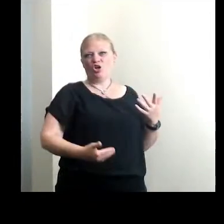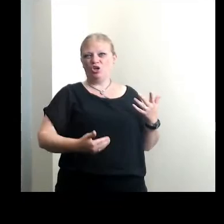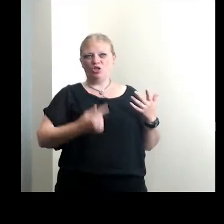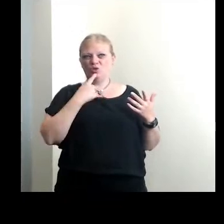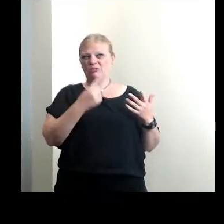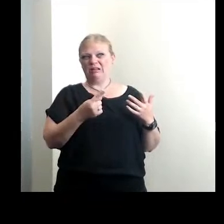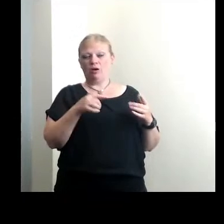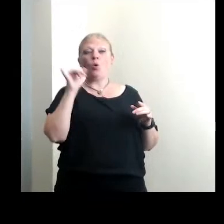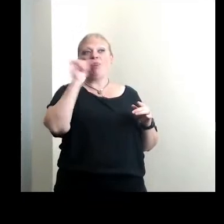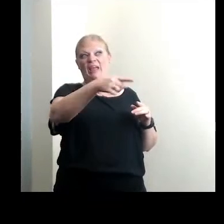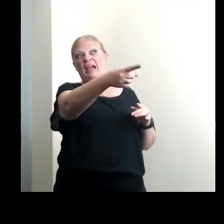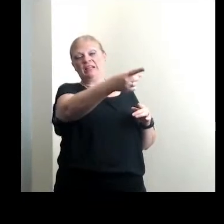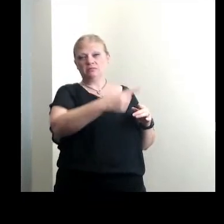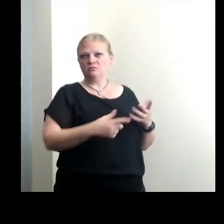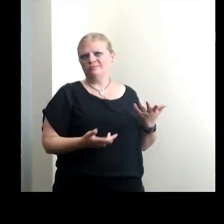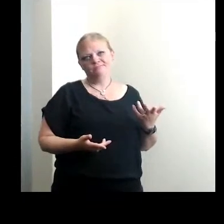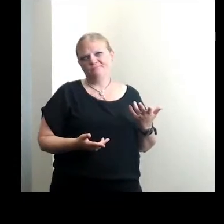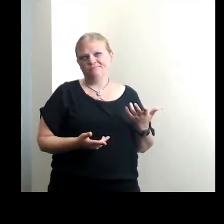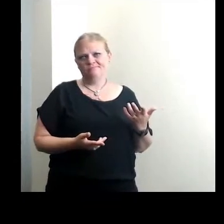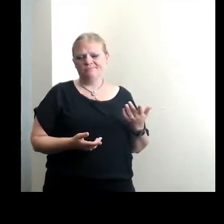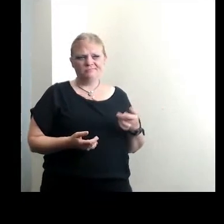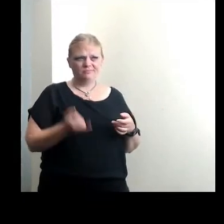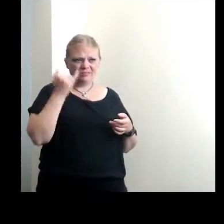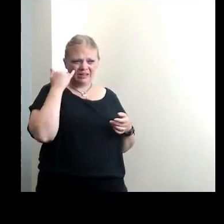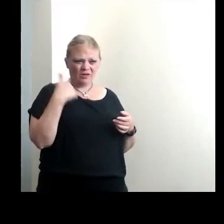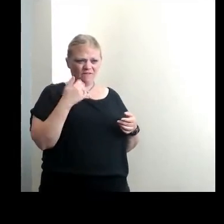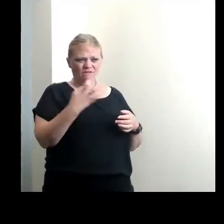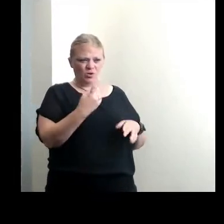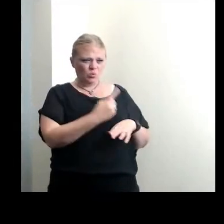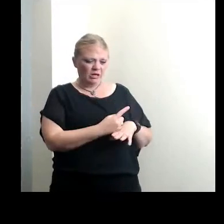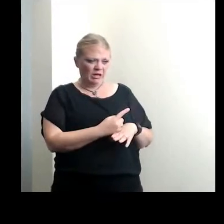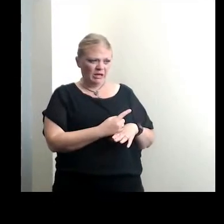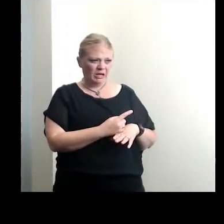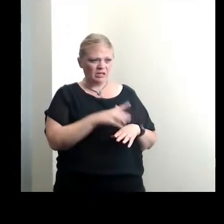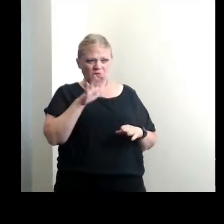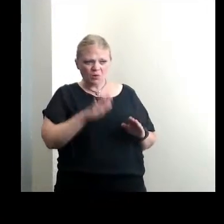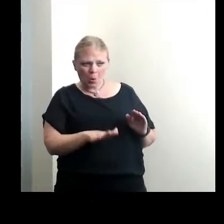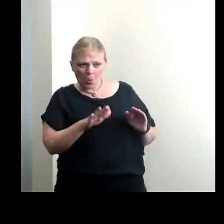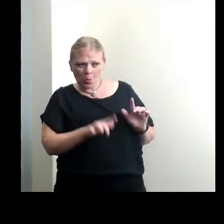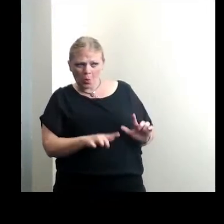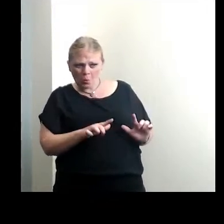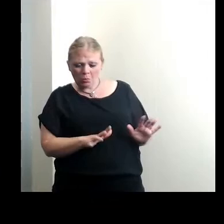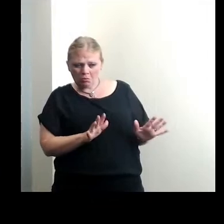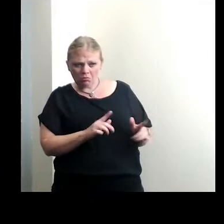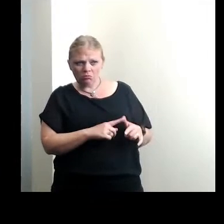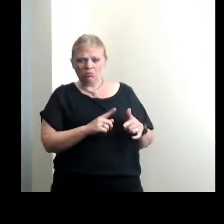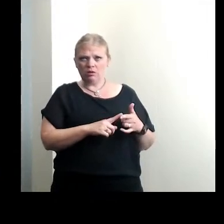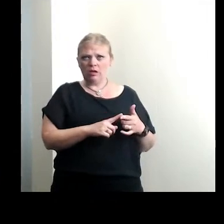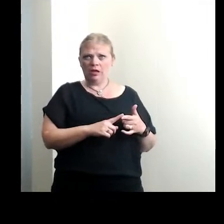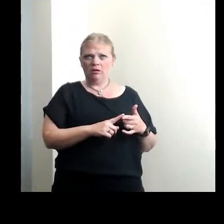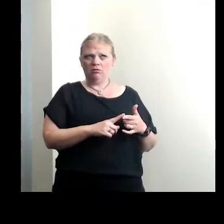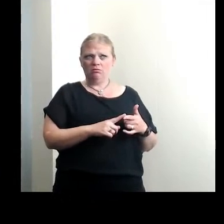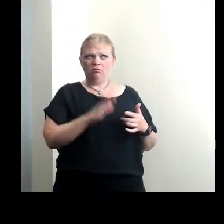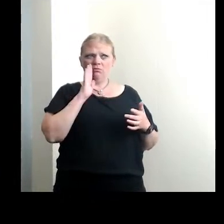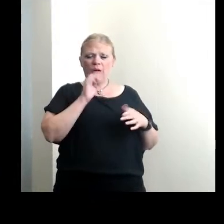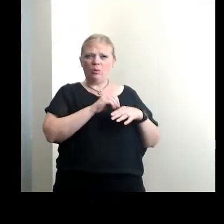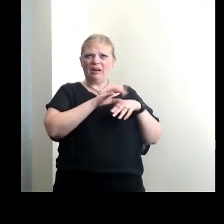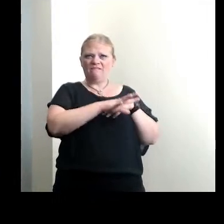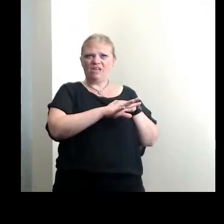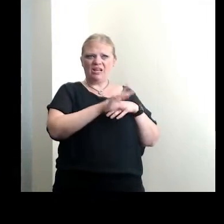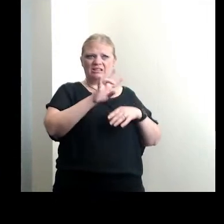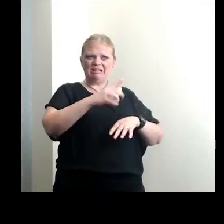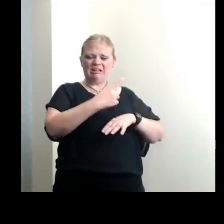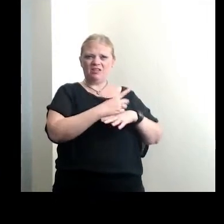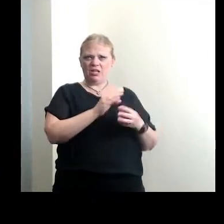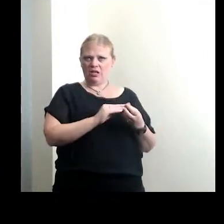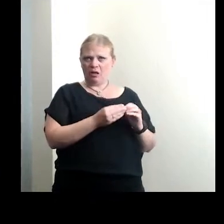that this is when we think it would happen. Because if we have a few days of low transmission, low cases, then that would evidently affect our 7-day